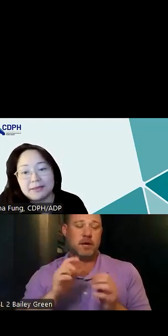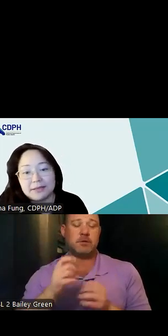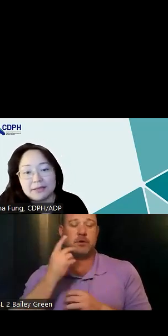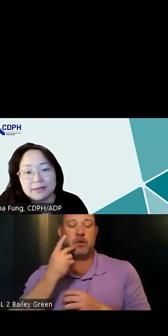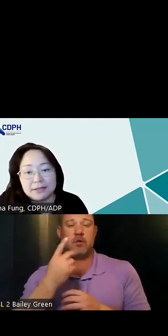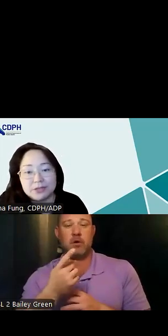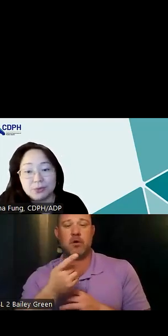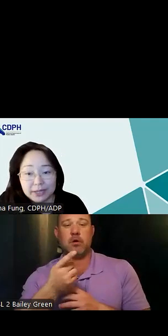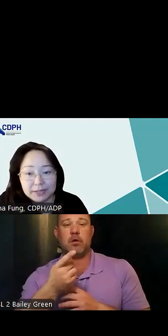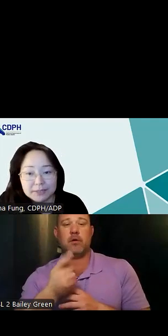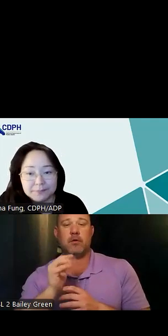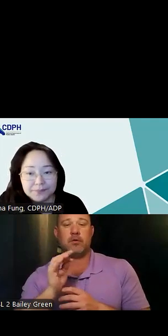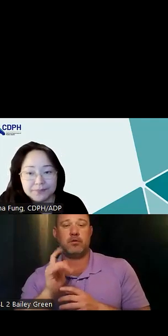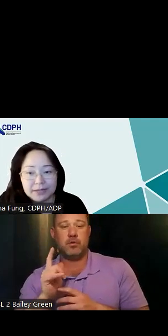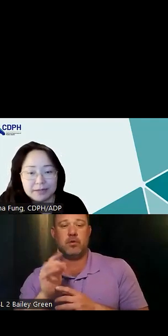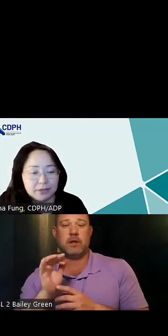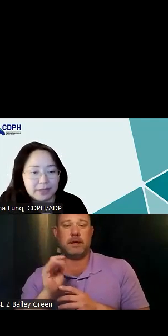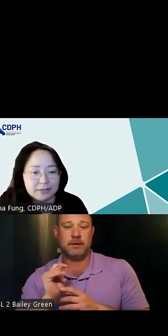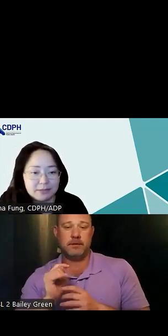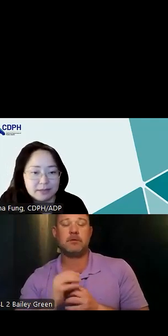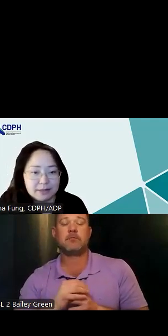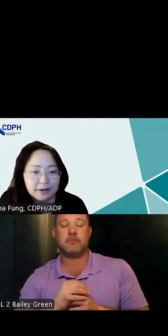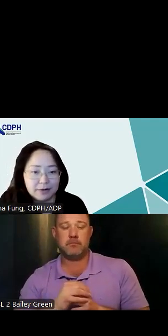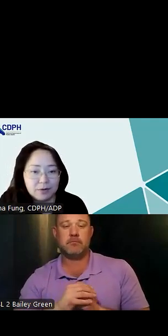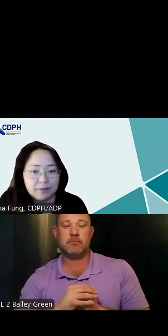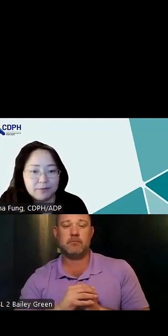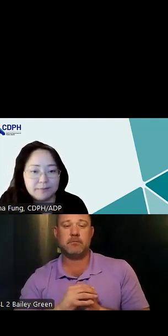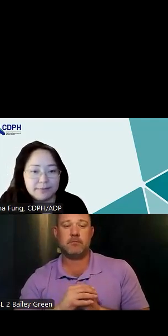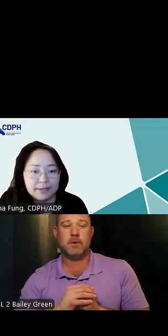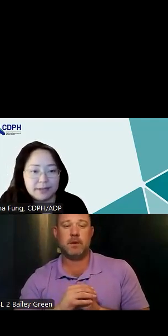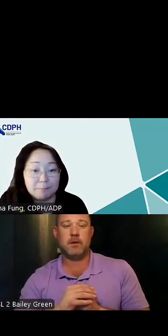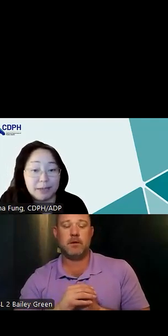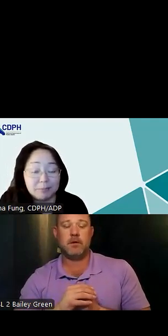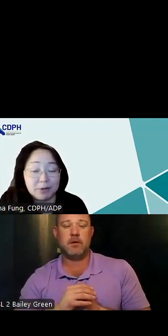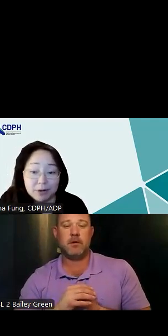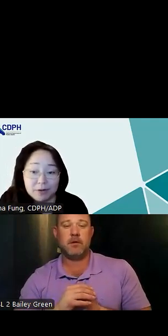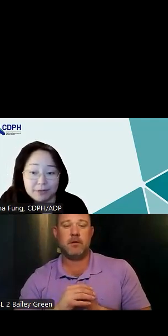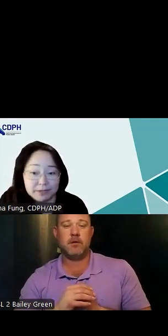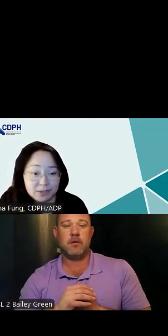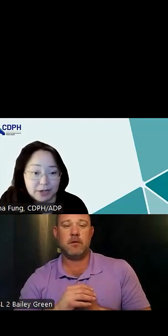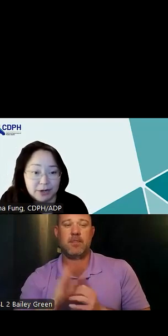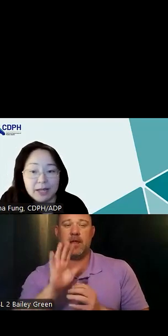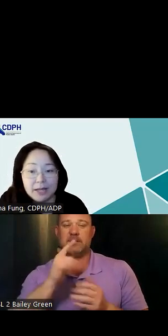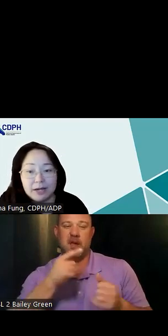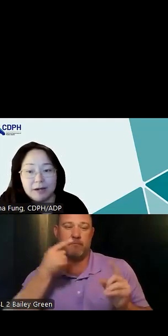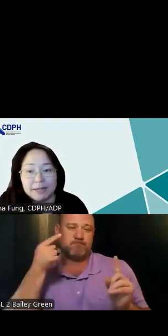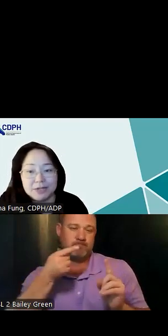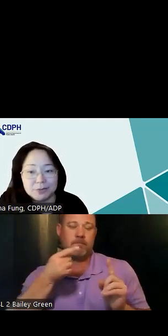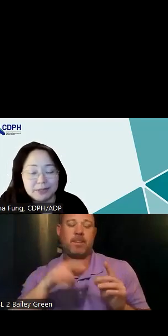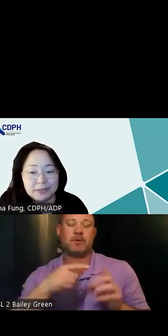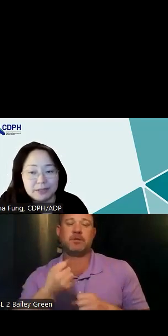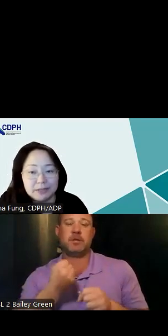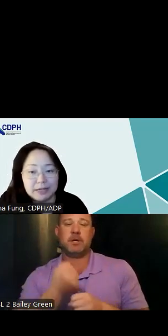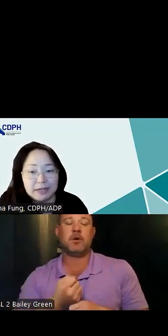at the toolkit. So that's their main priority for this year,